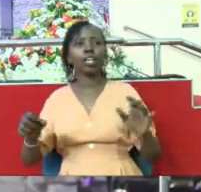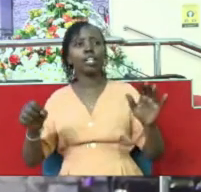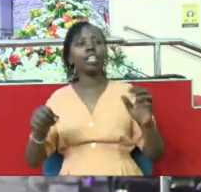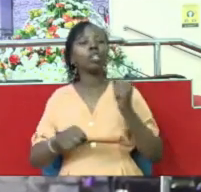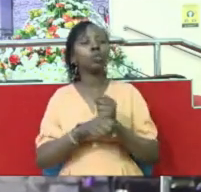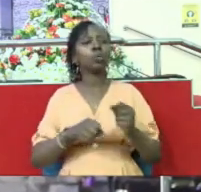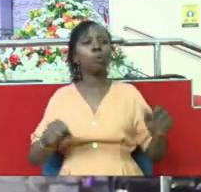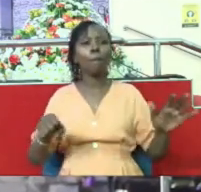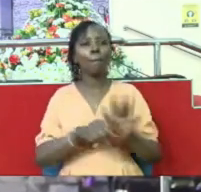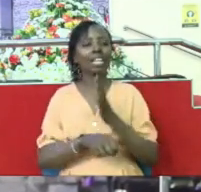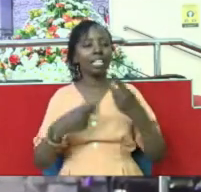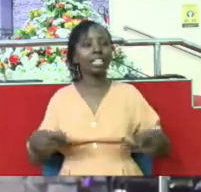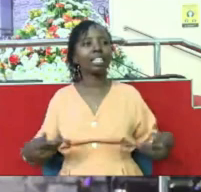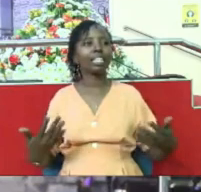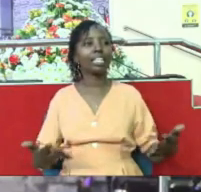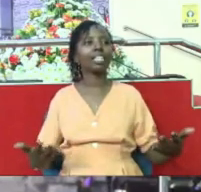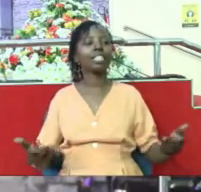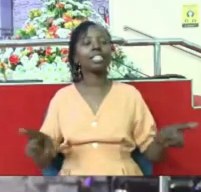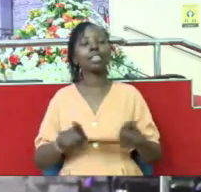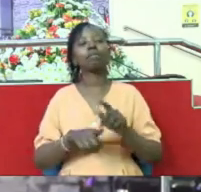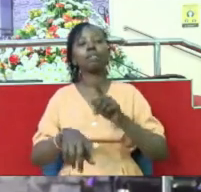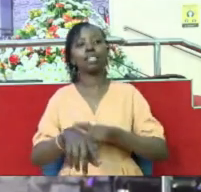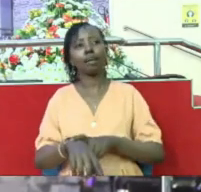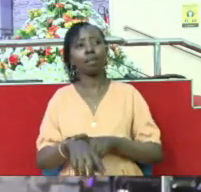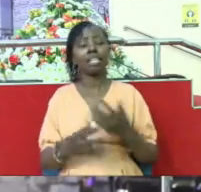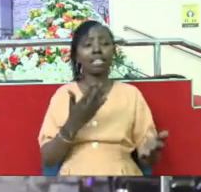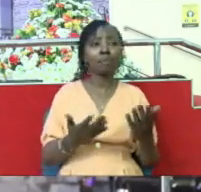stone. That if he takes this offering from the Gentiles church